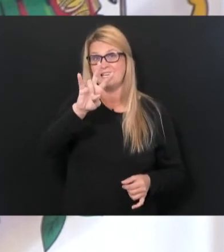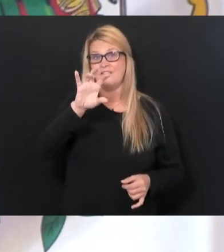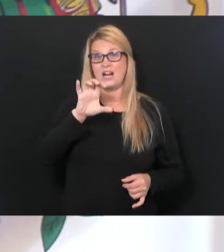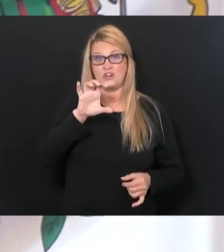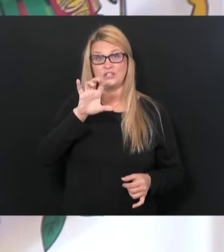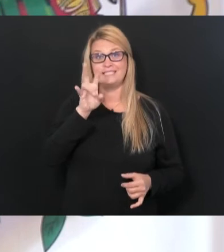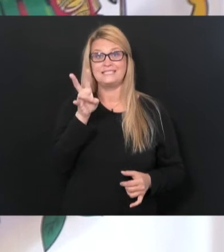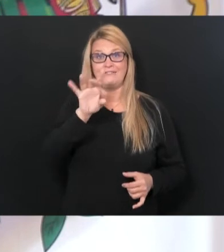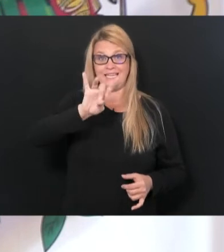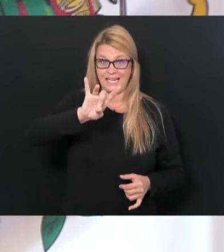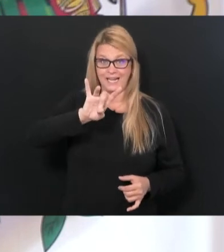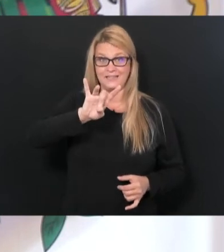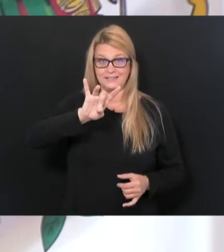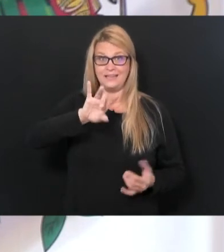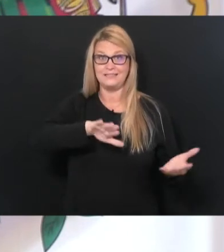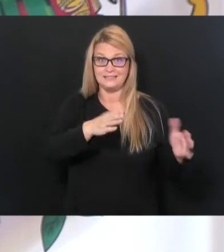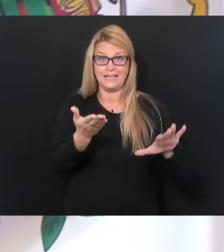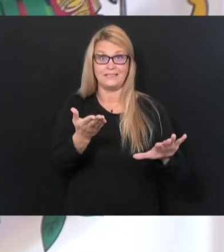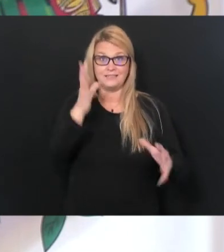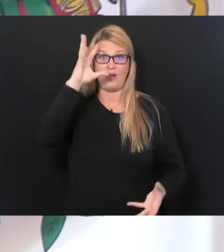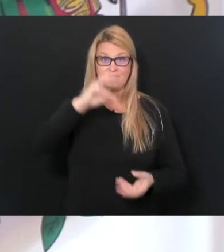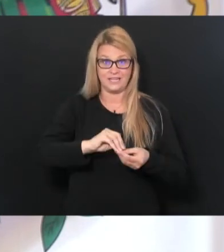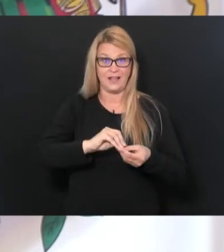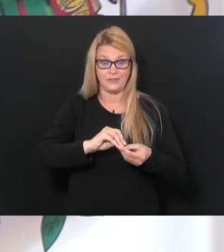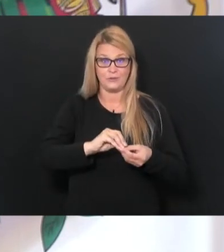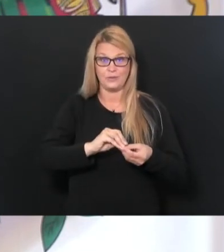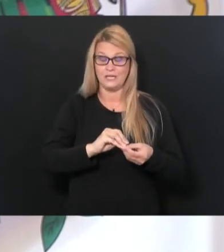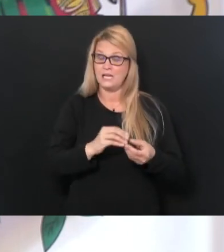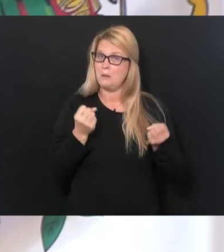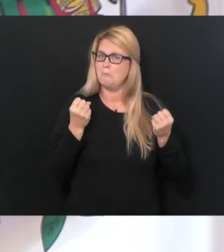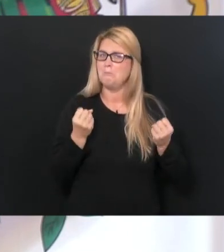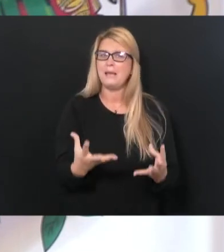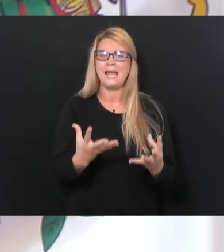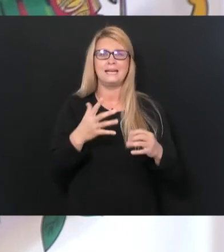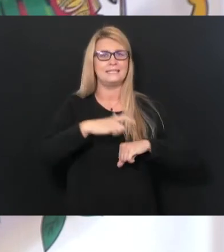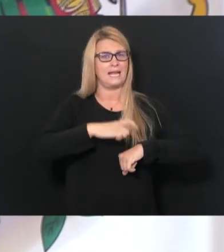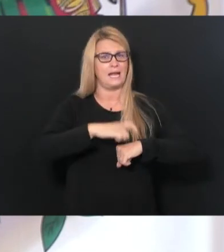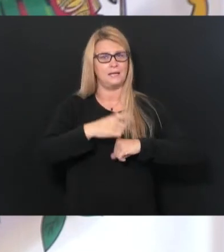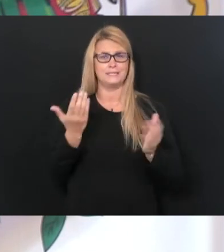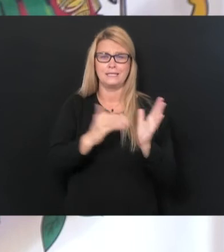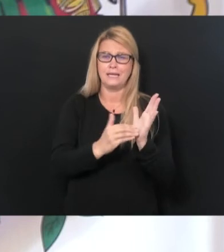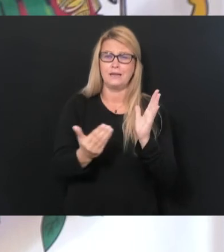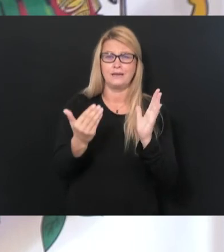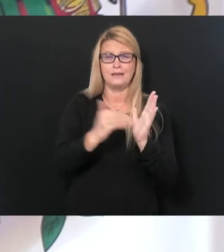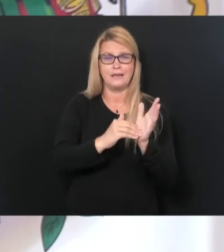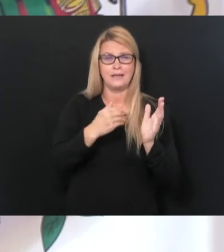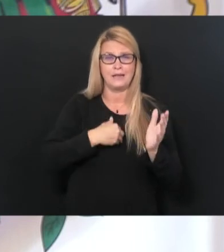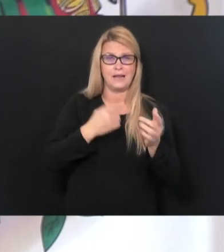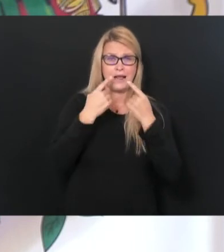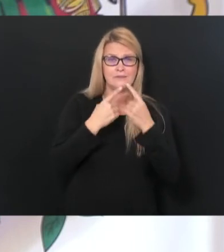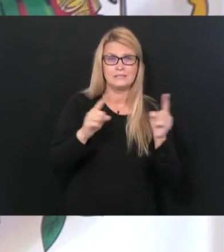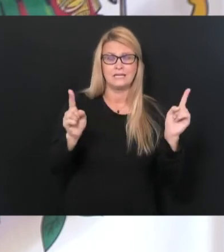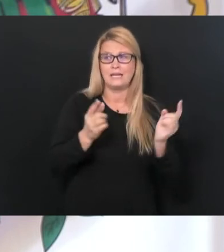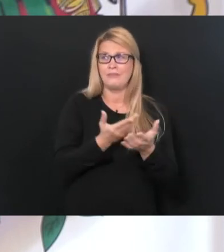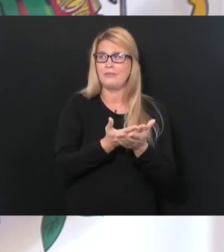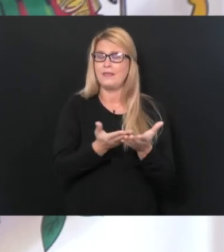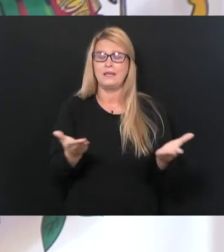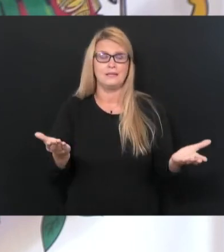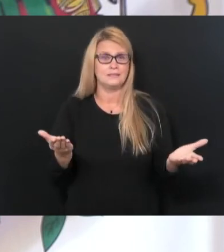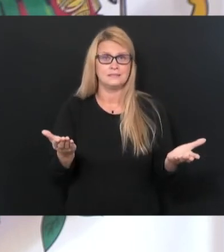778 total deaths. I've told you many times about things that